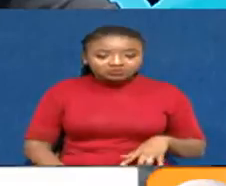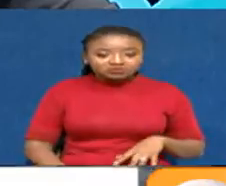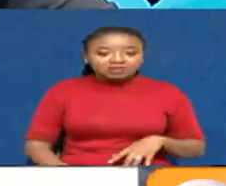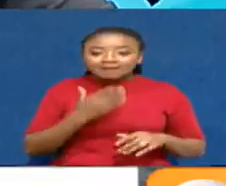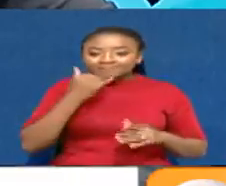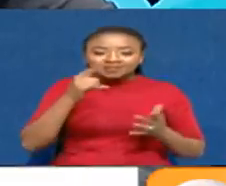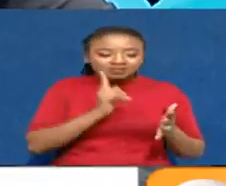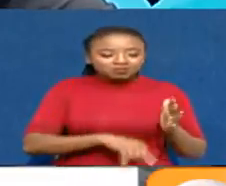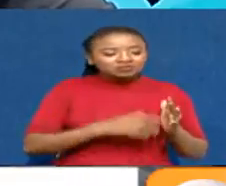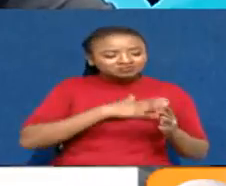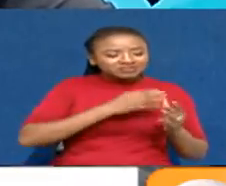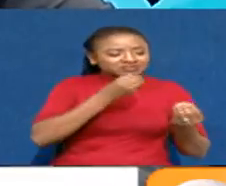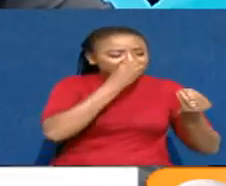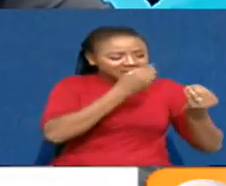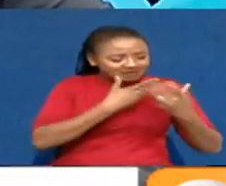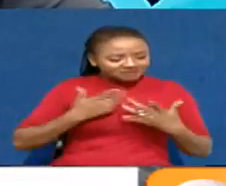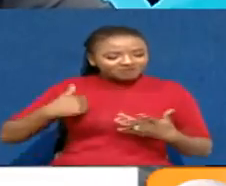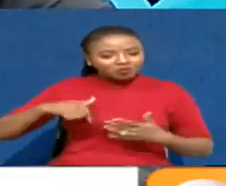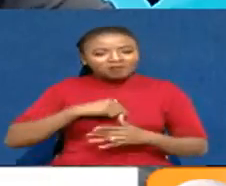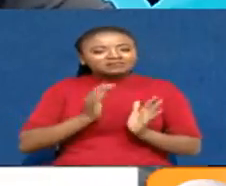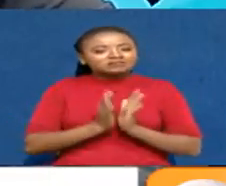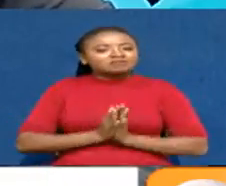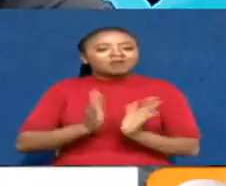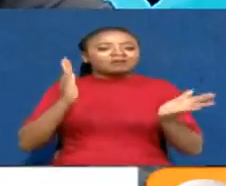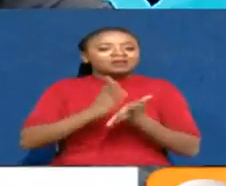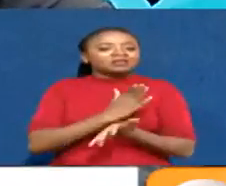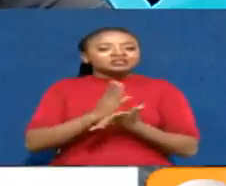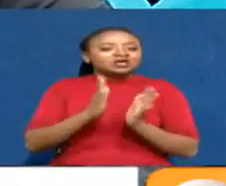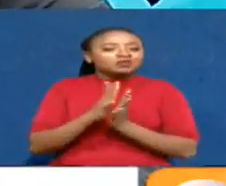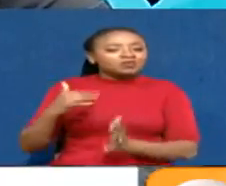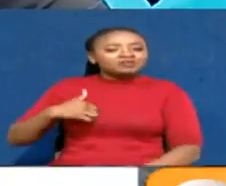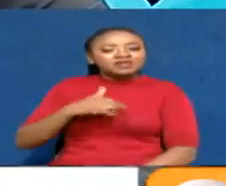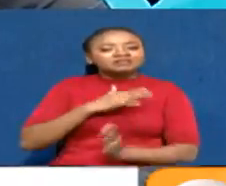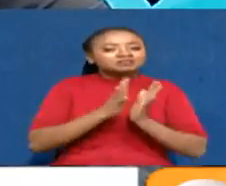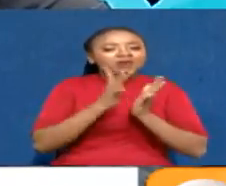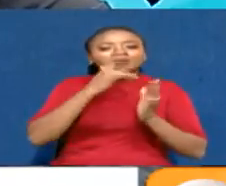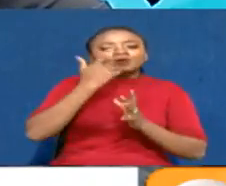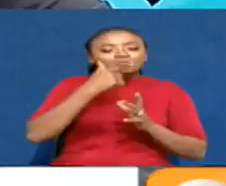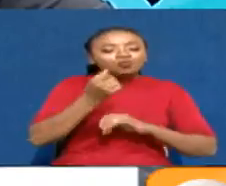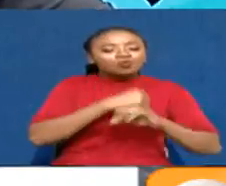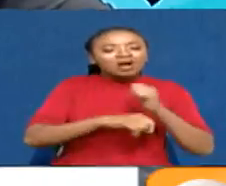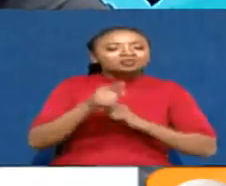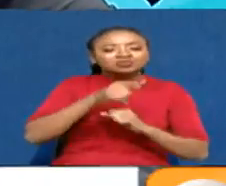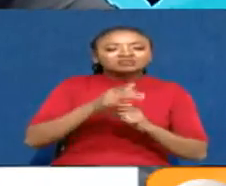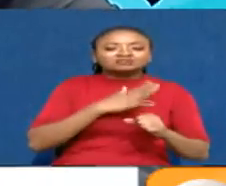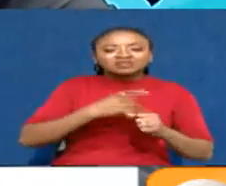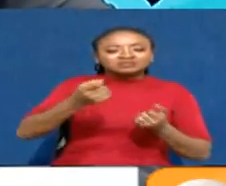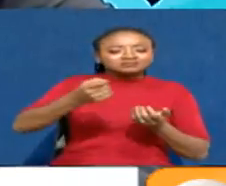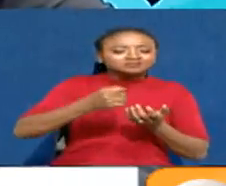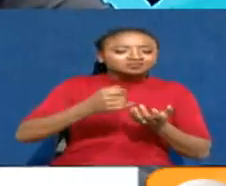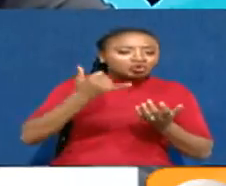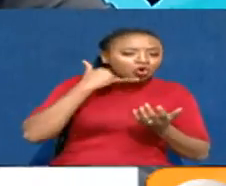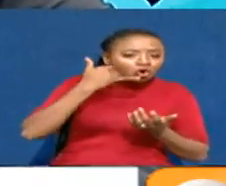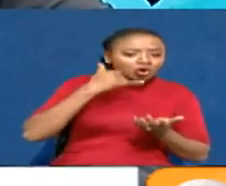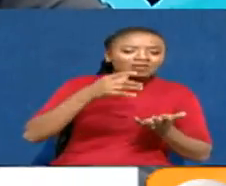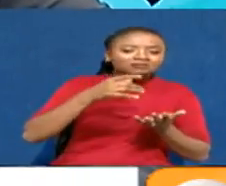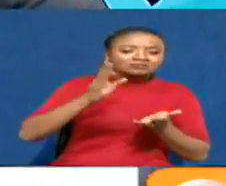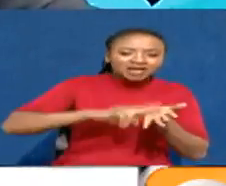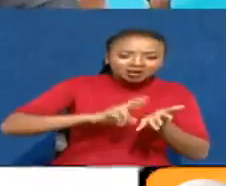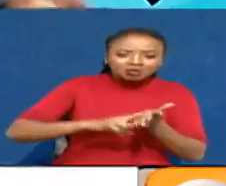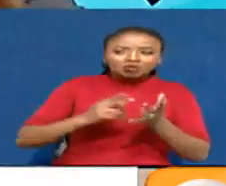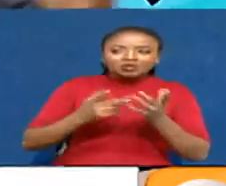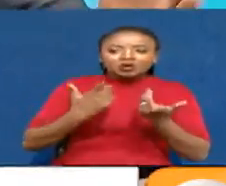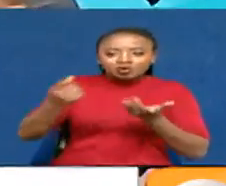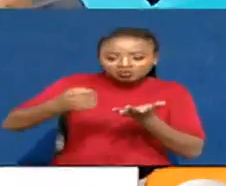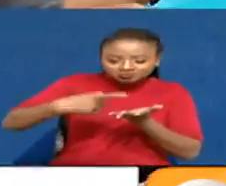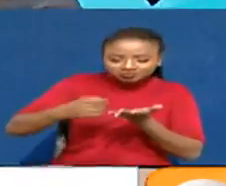tell us, share with us publicly who is doing this thing. Send us the screenshots, record the messages, and send them so